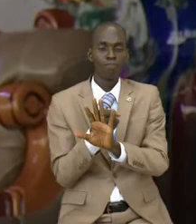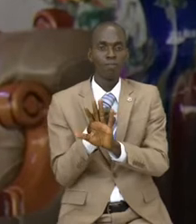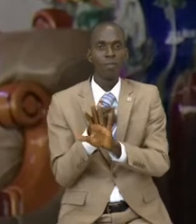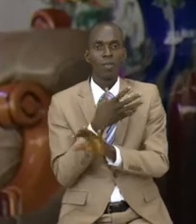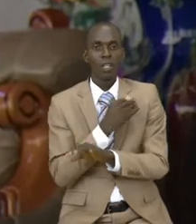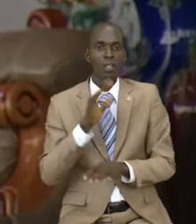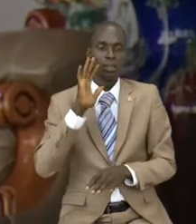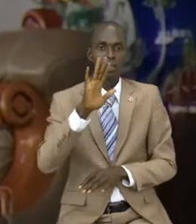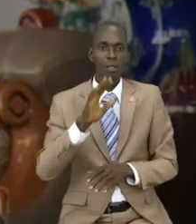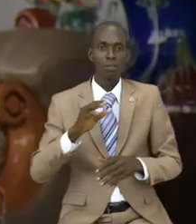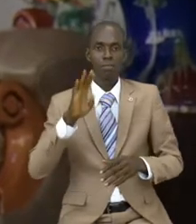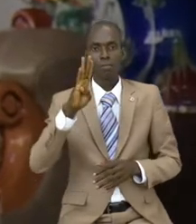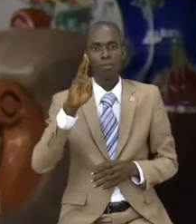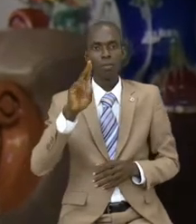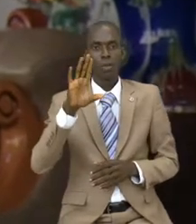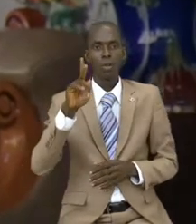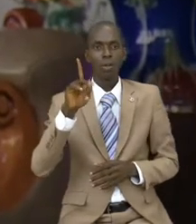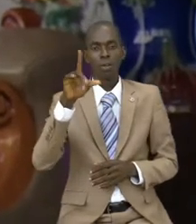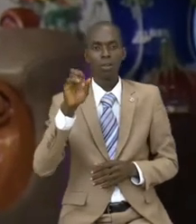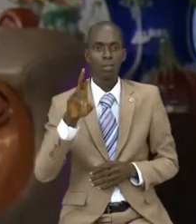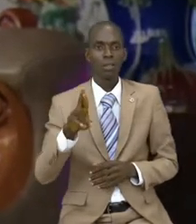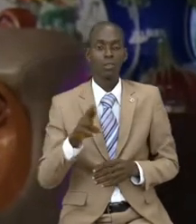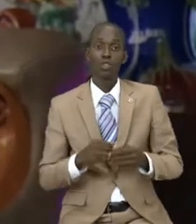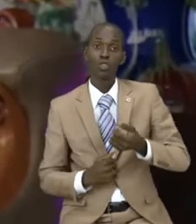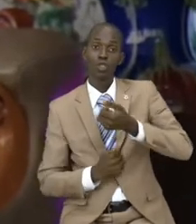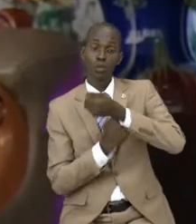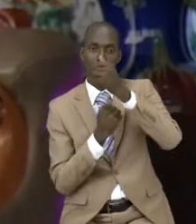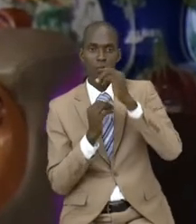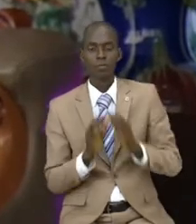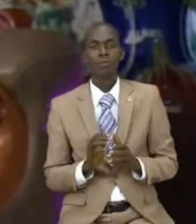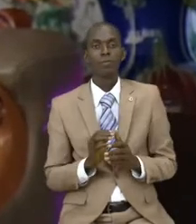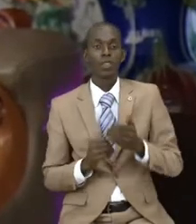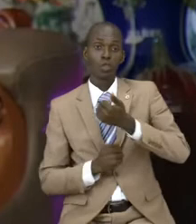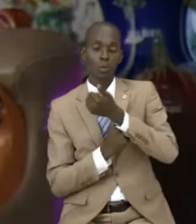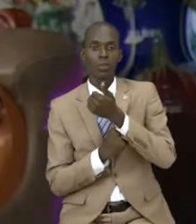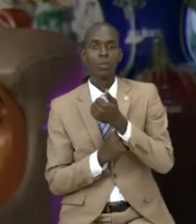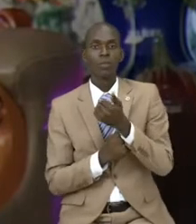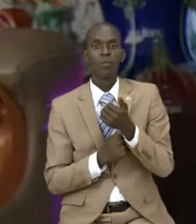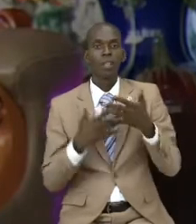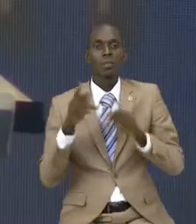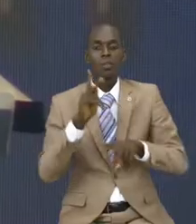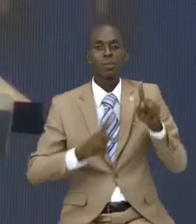and thy buckler. Let the recipient of the blessing say,